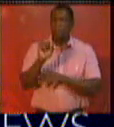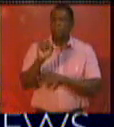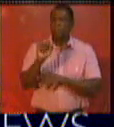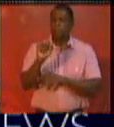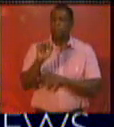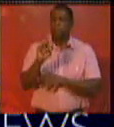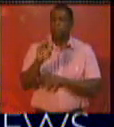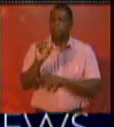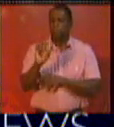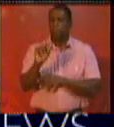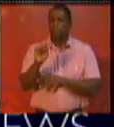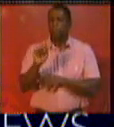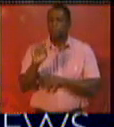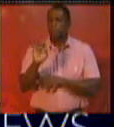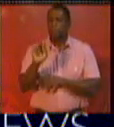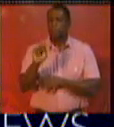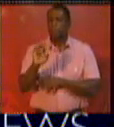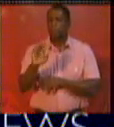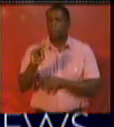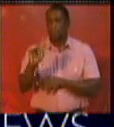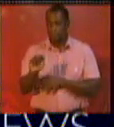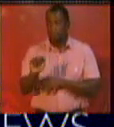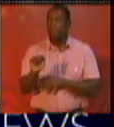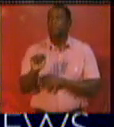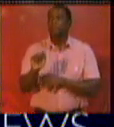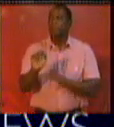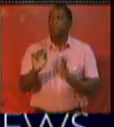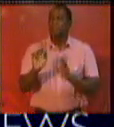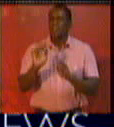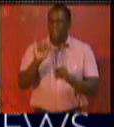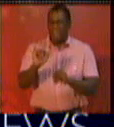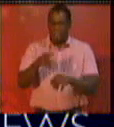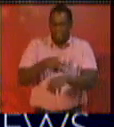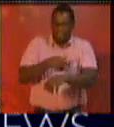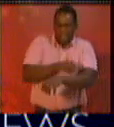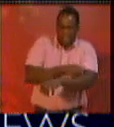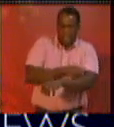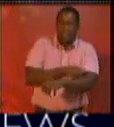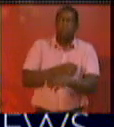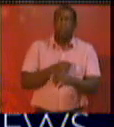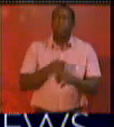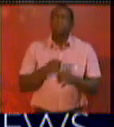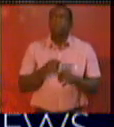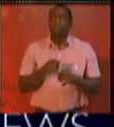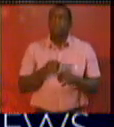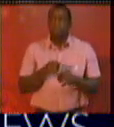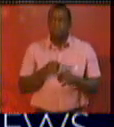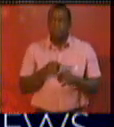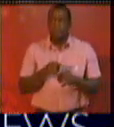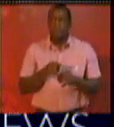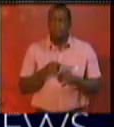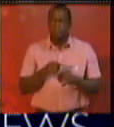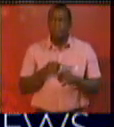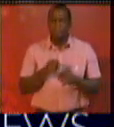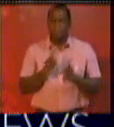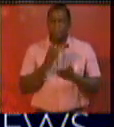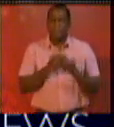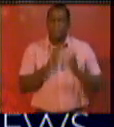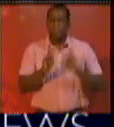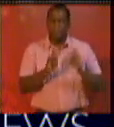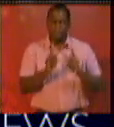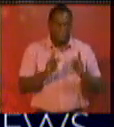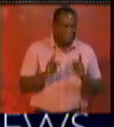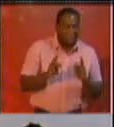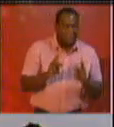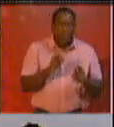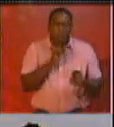vaccine, has the ministry taken note of these concerns, you know, especially to the elderly?